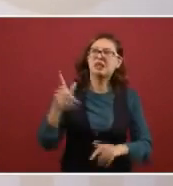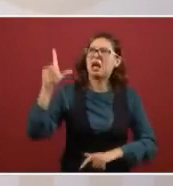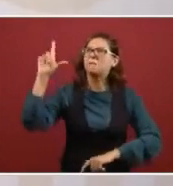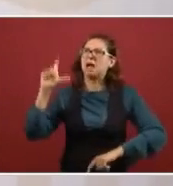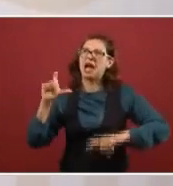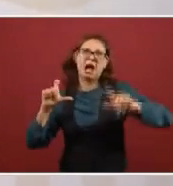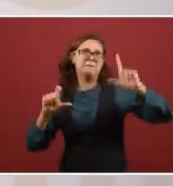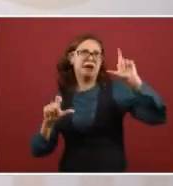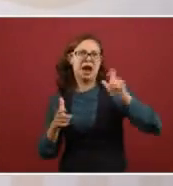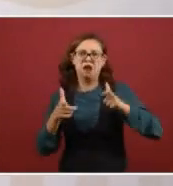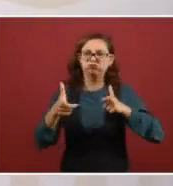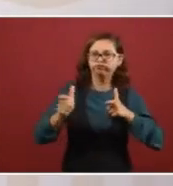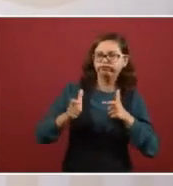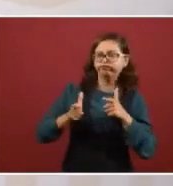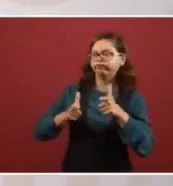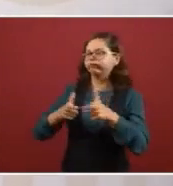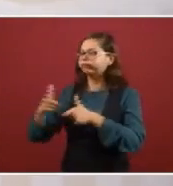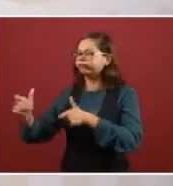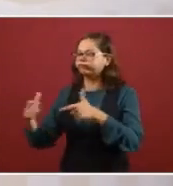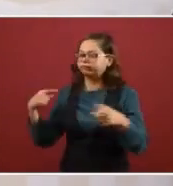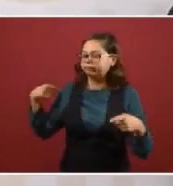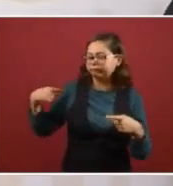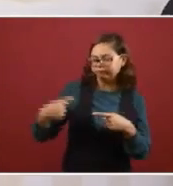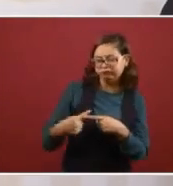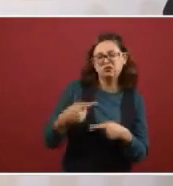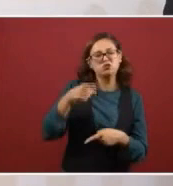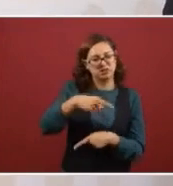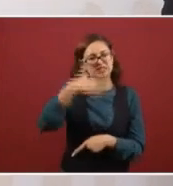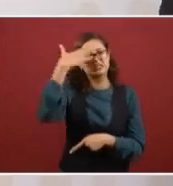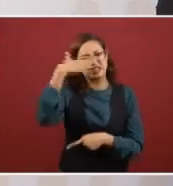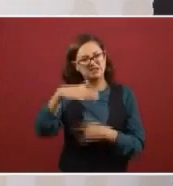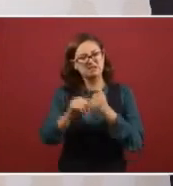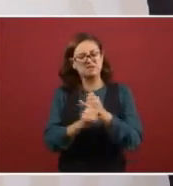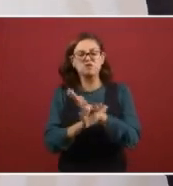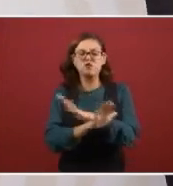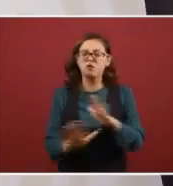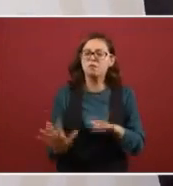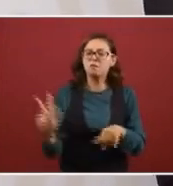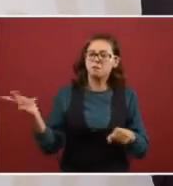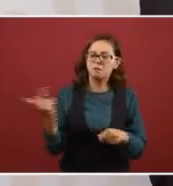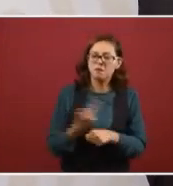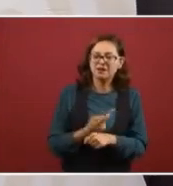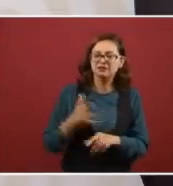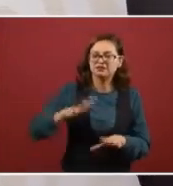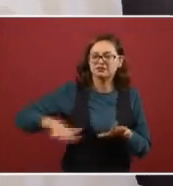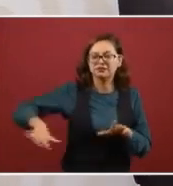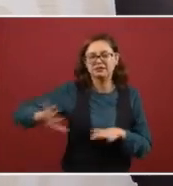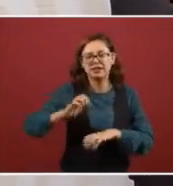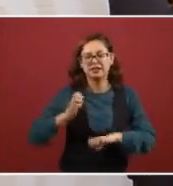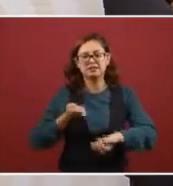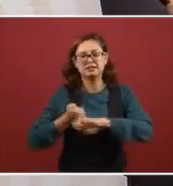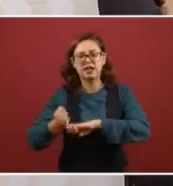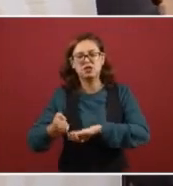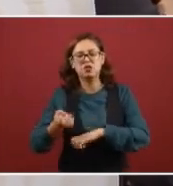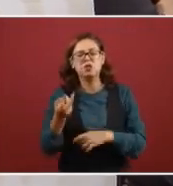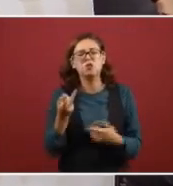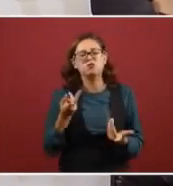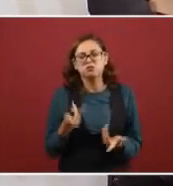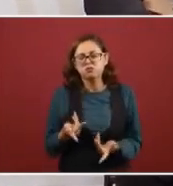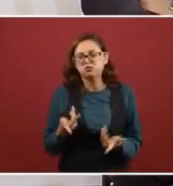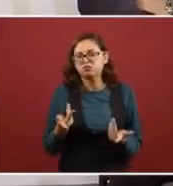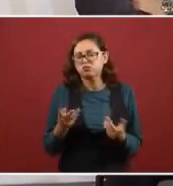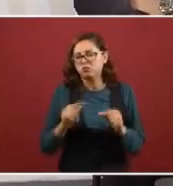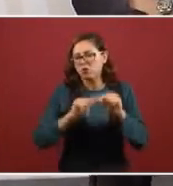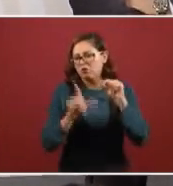There's been a lot of shootings. What information do you have regarding what's happening in the state and how